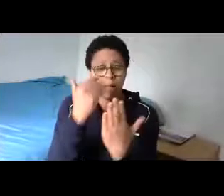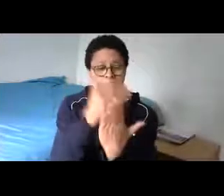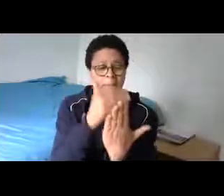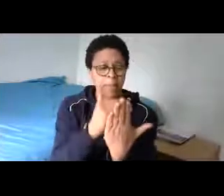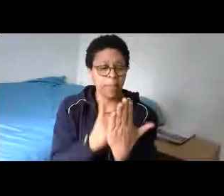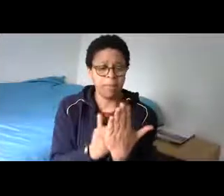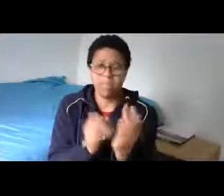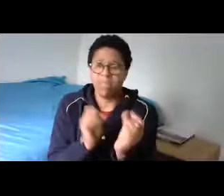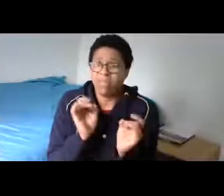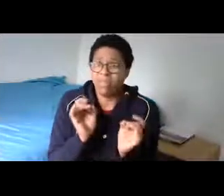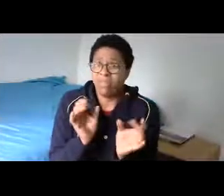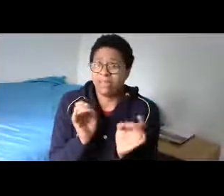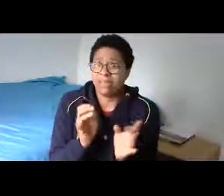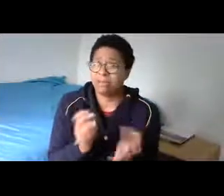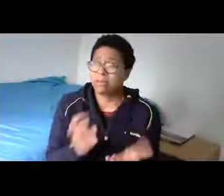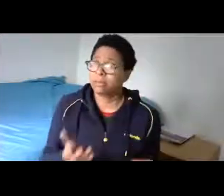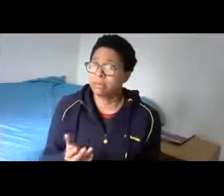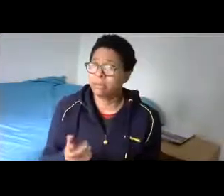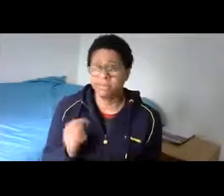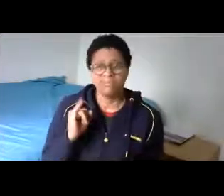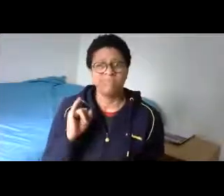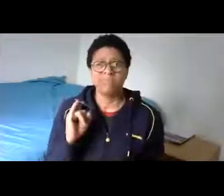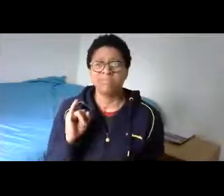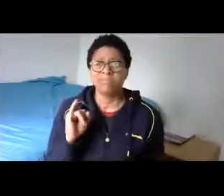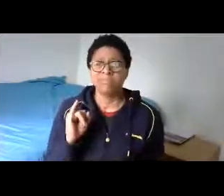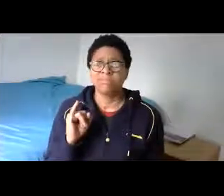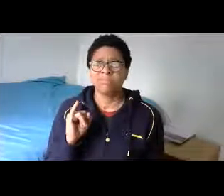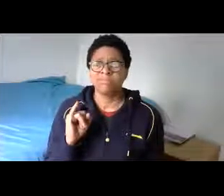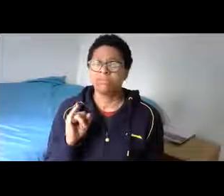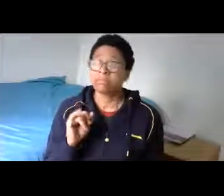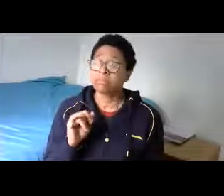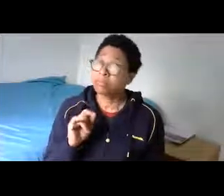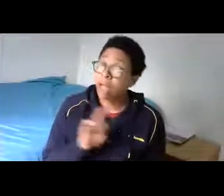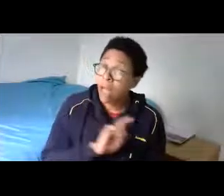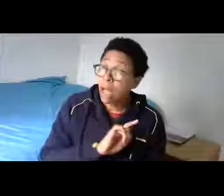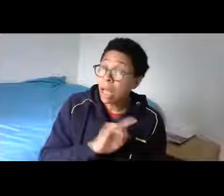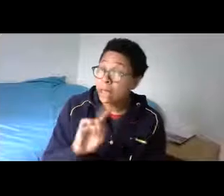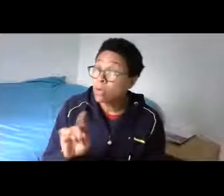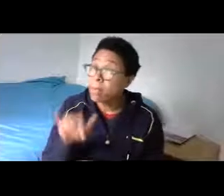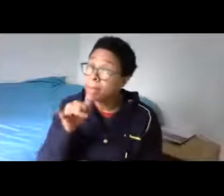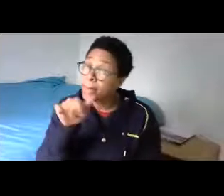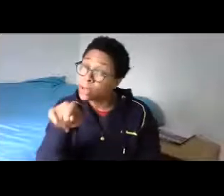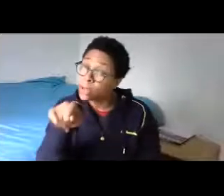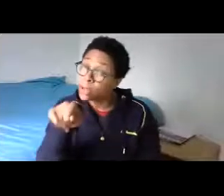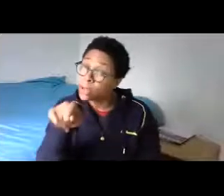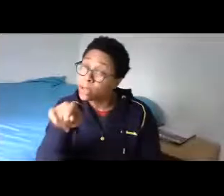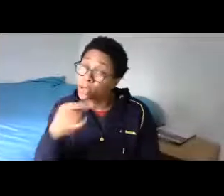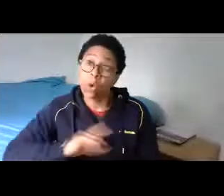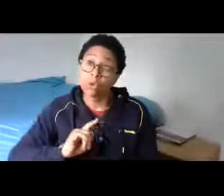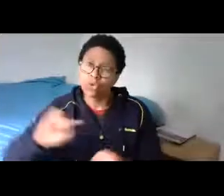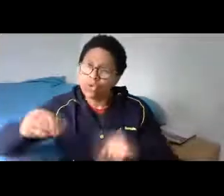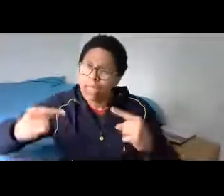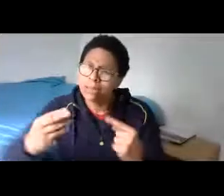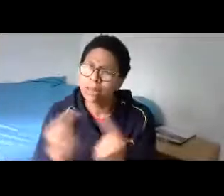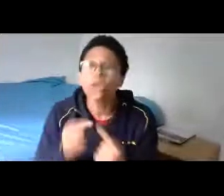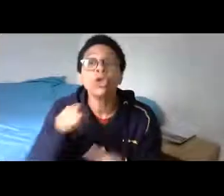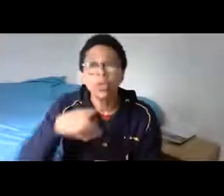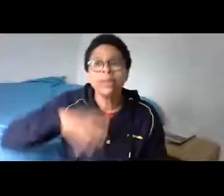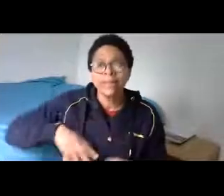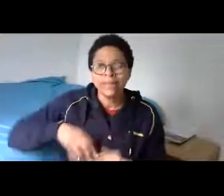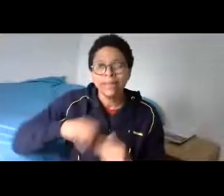This and it's really bad, because if later on you want to challenge something, you need copy of those